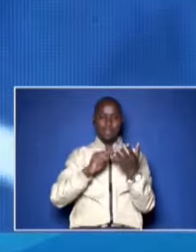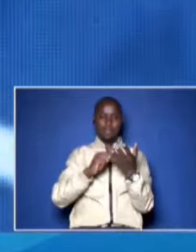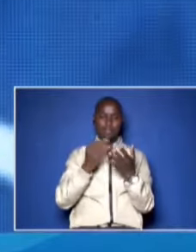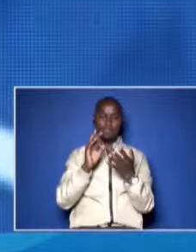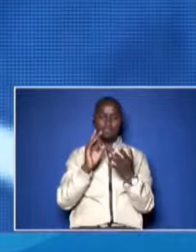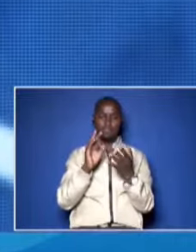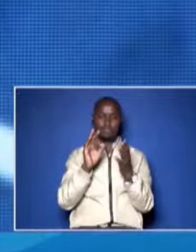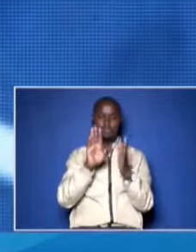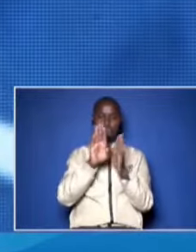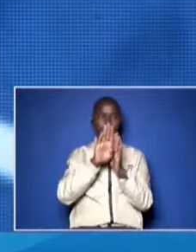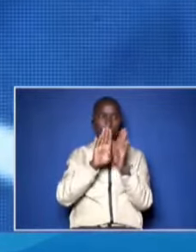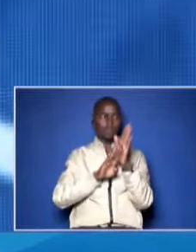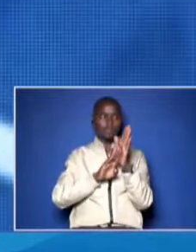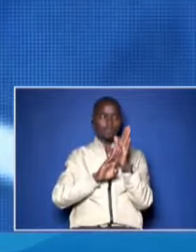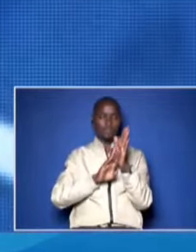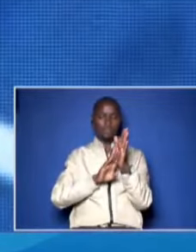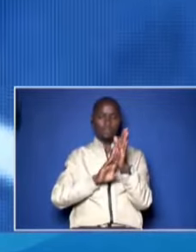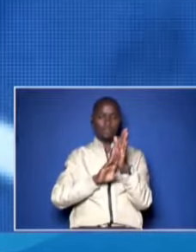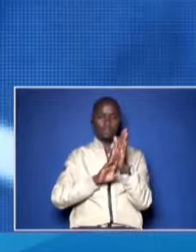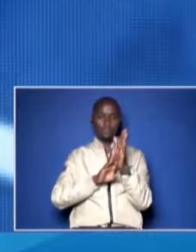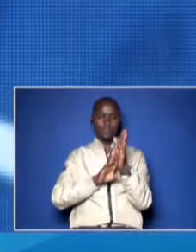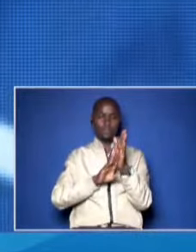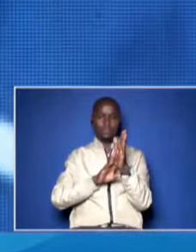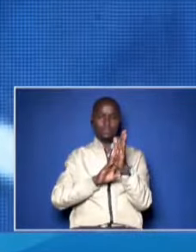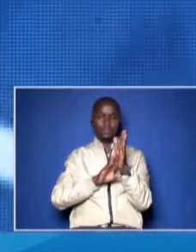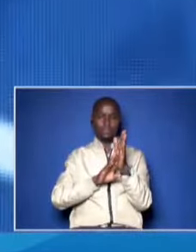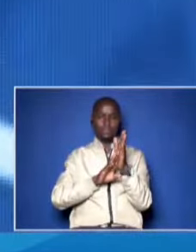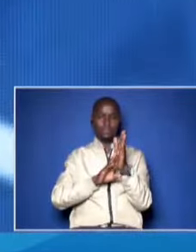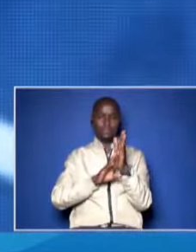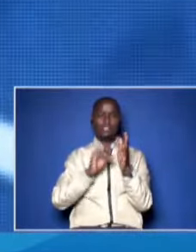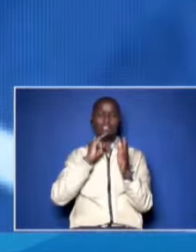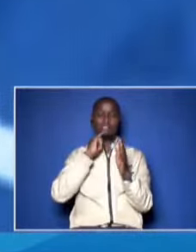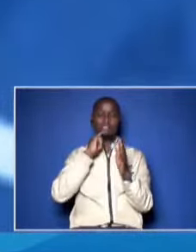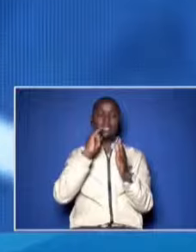is divinely inspired by the Holy